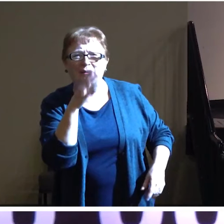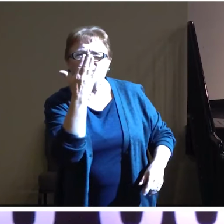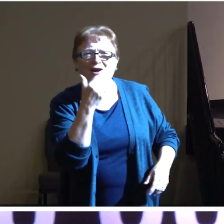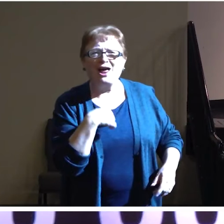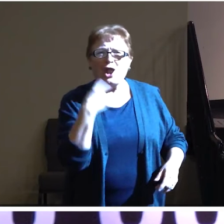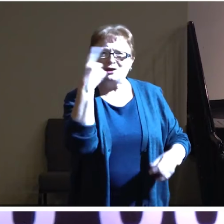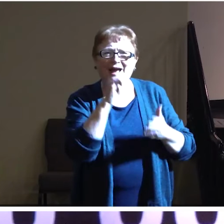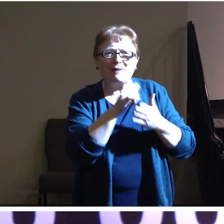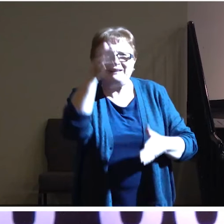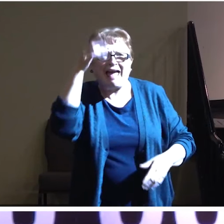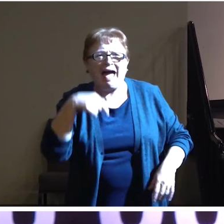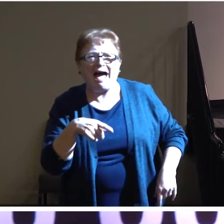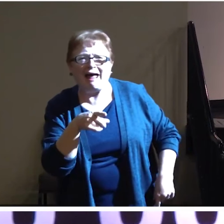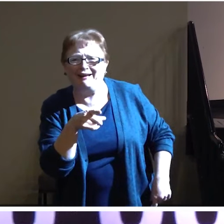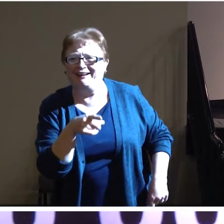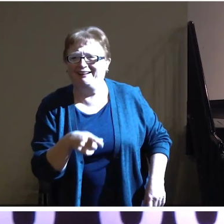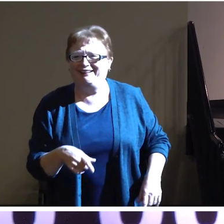looks like my dad.